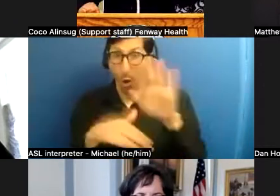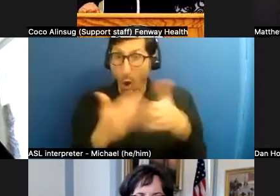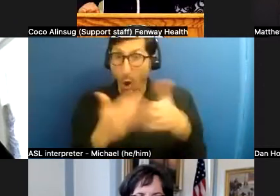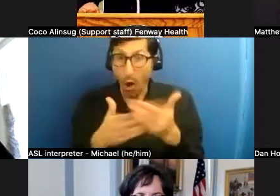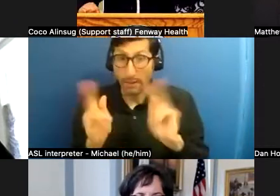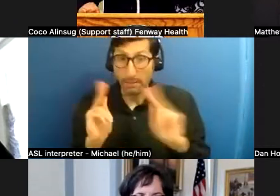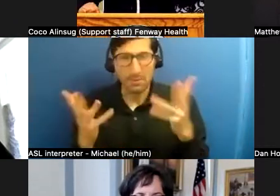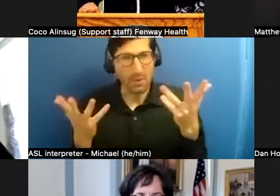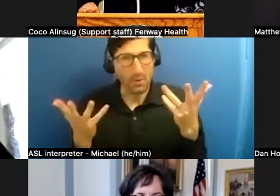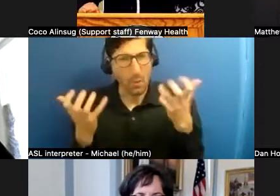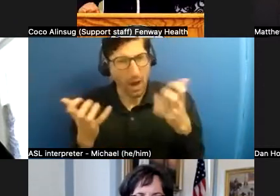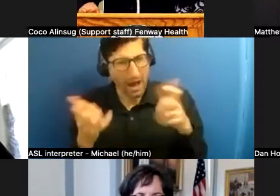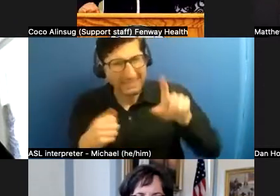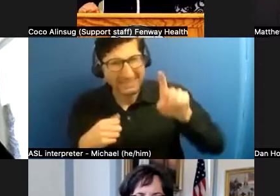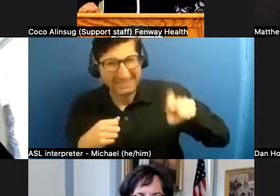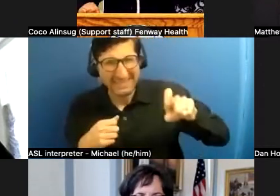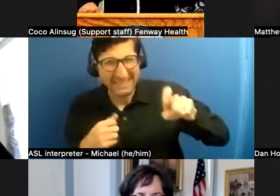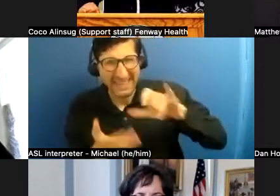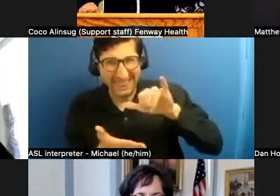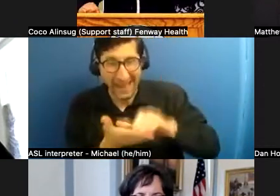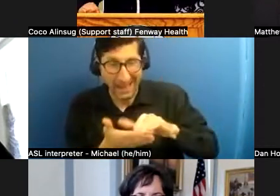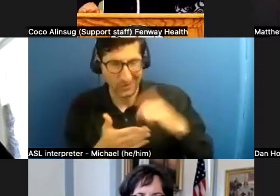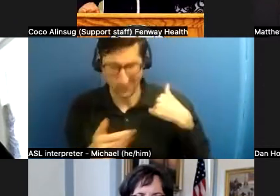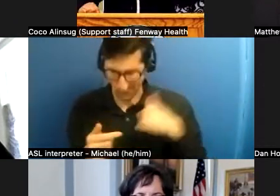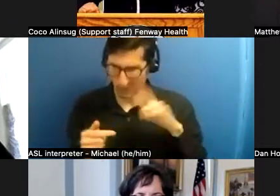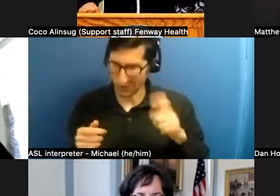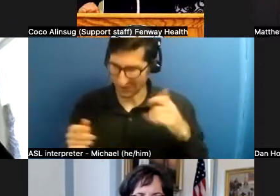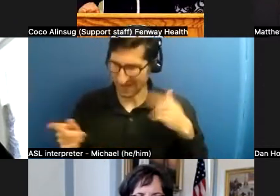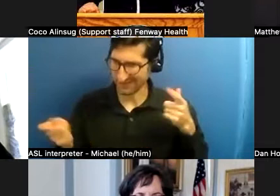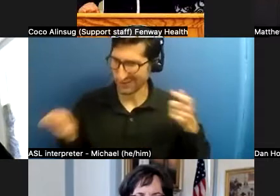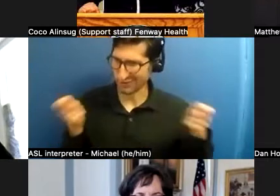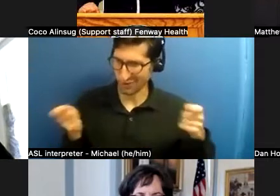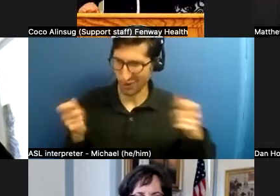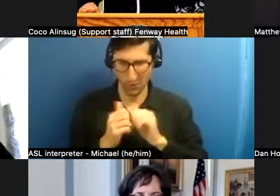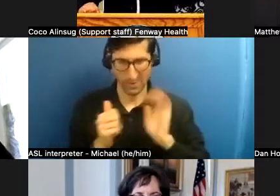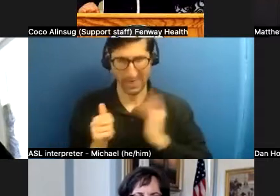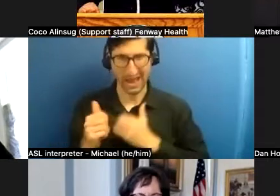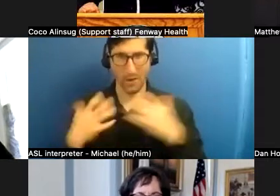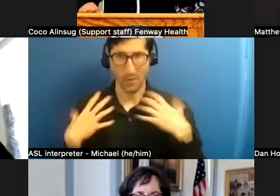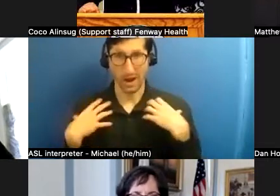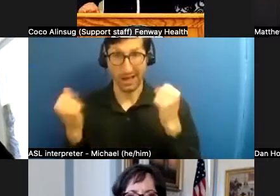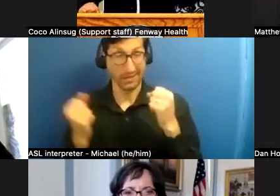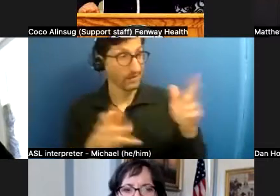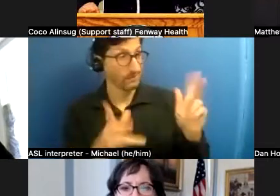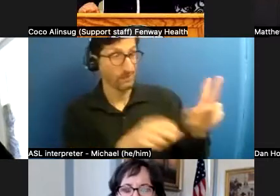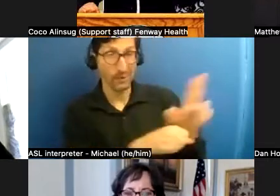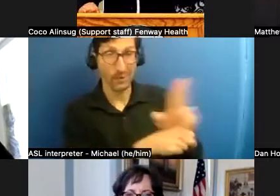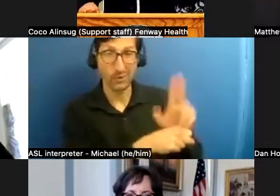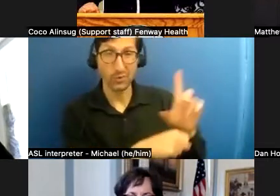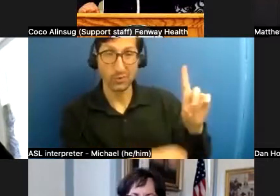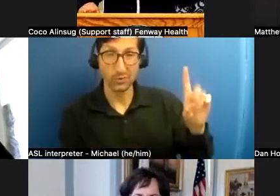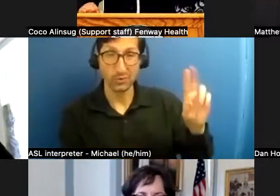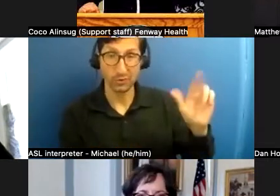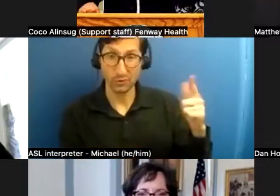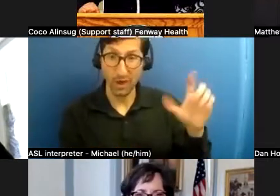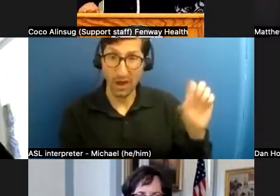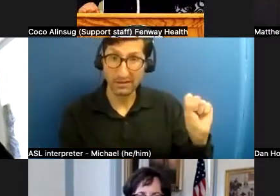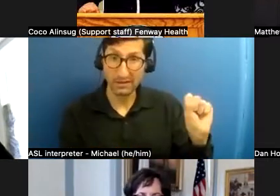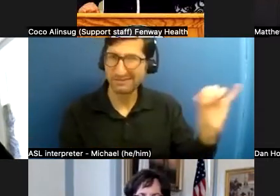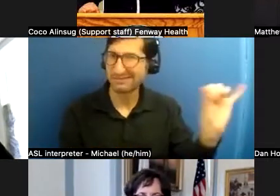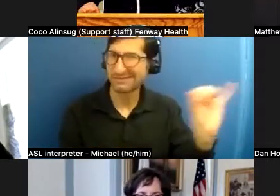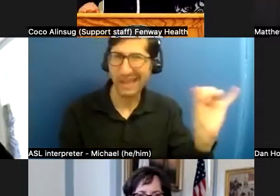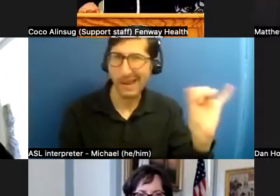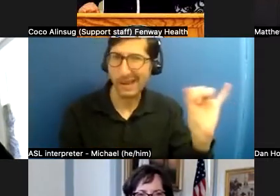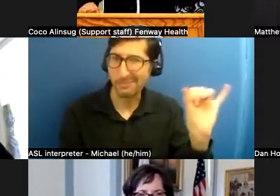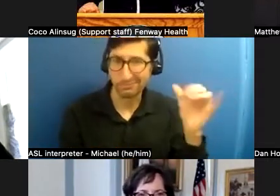to control our own health and wellness, and people who use drugs are no different. And I